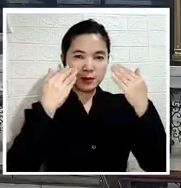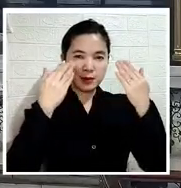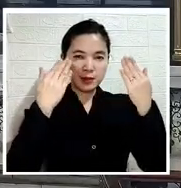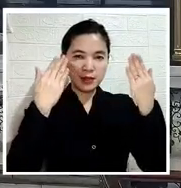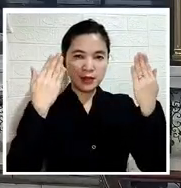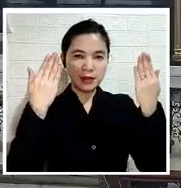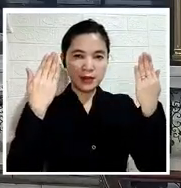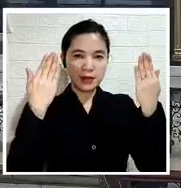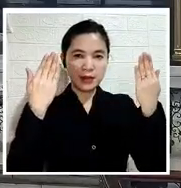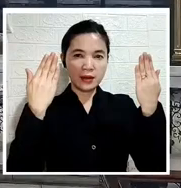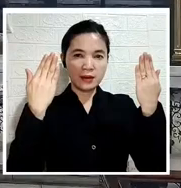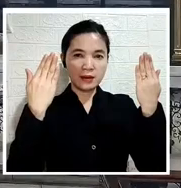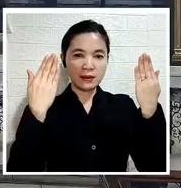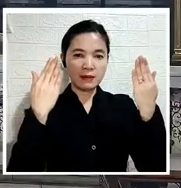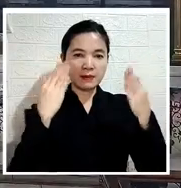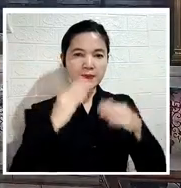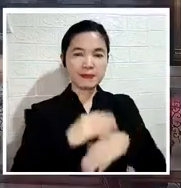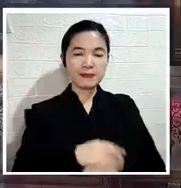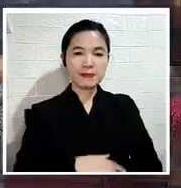Alleluia.